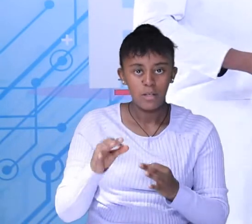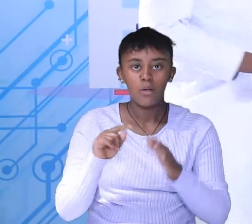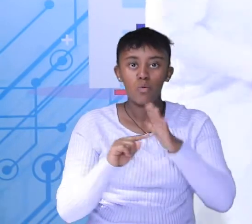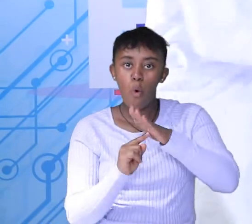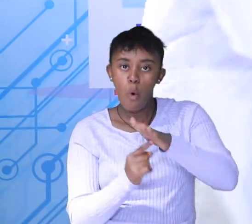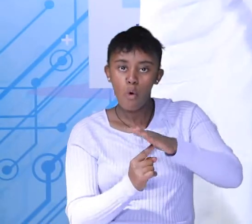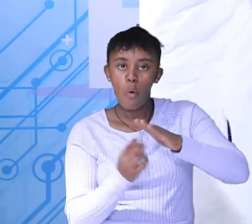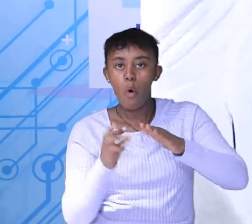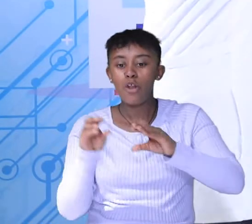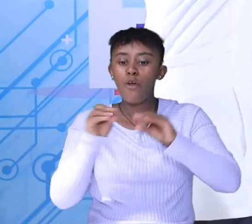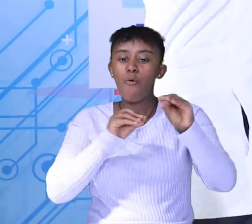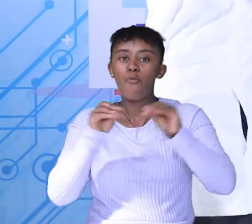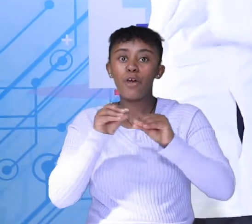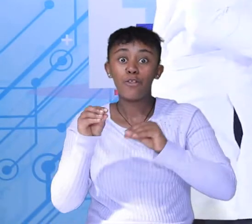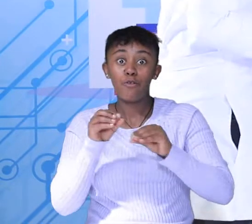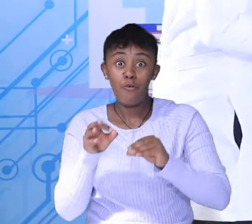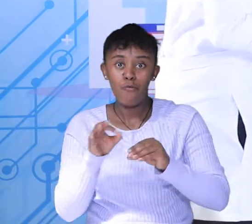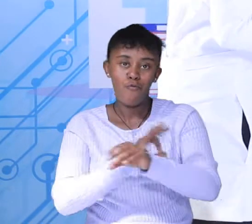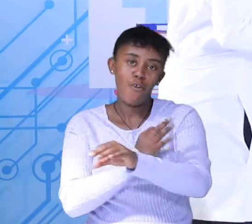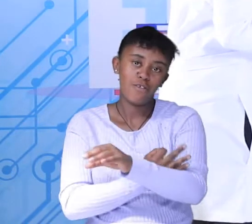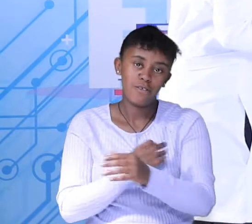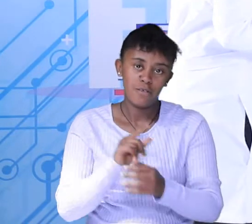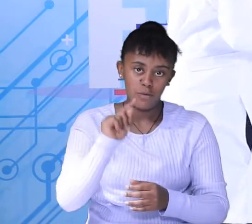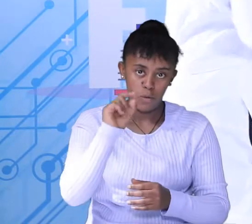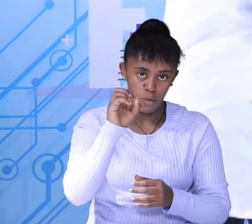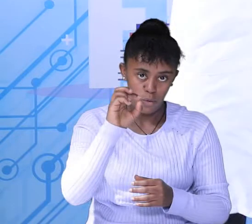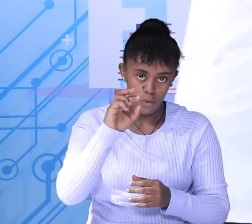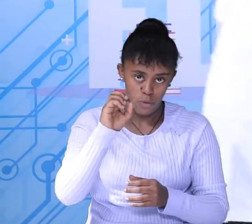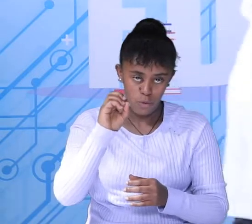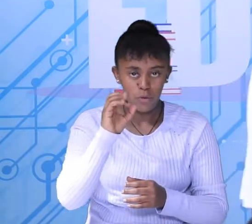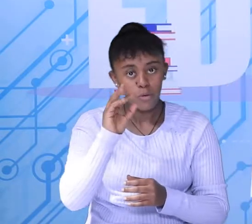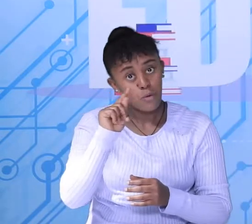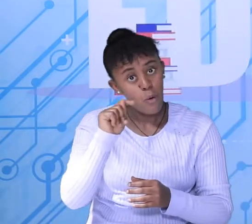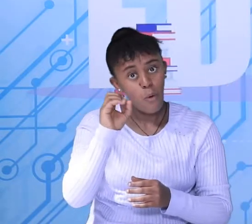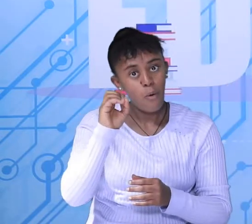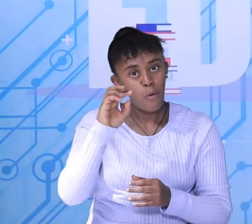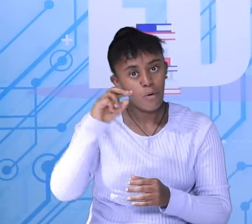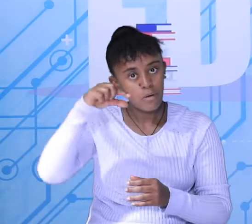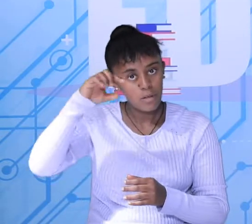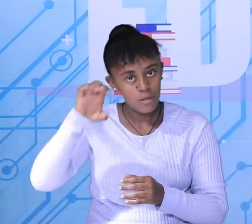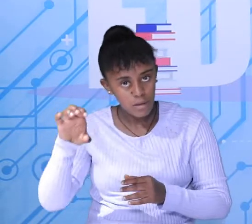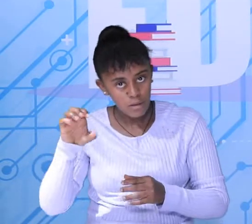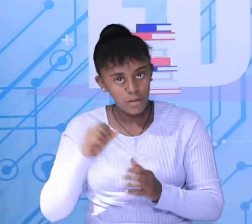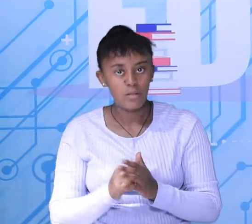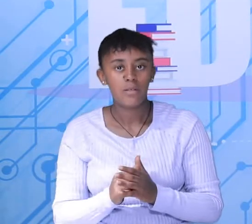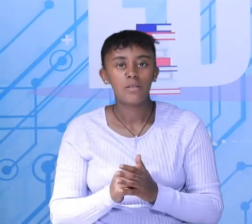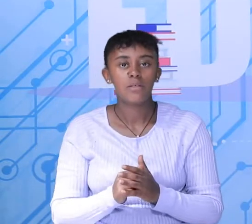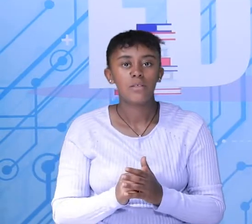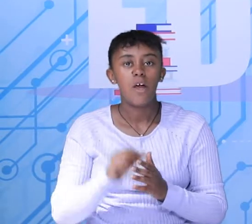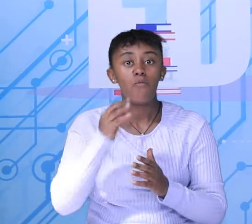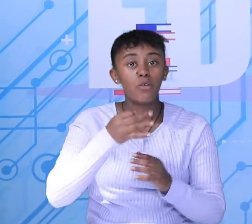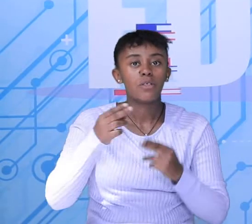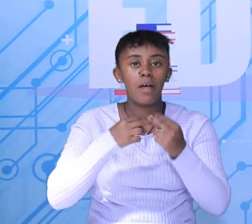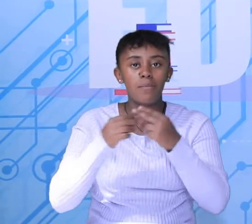degrees. So it's possible to have the magnetic field is acting vertically upward. The current is acting in this